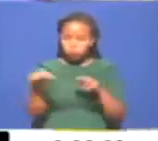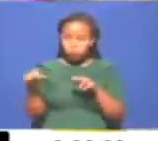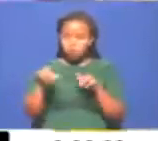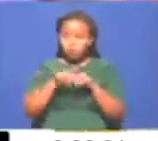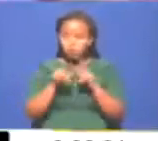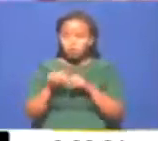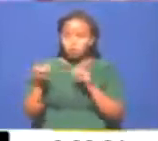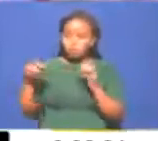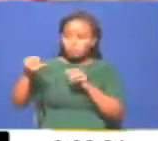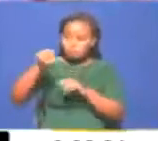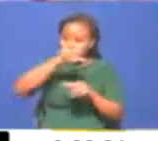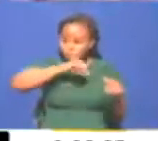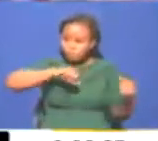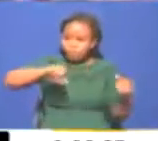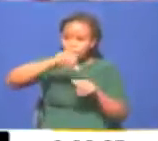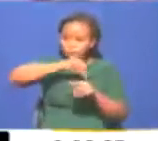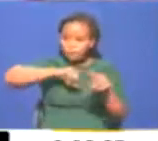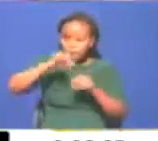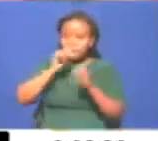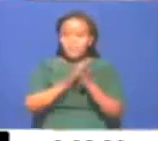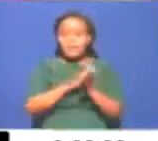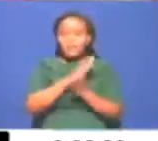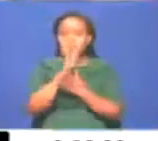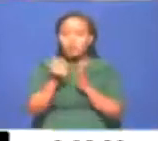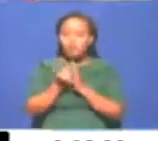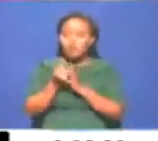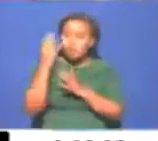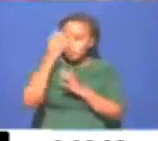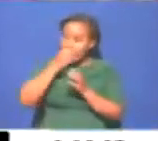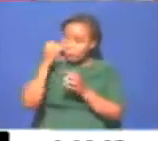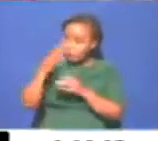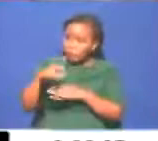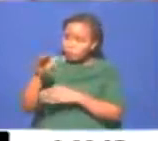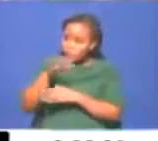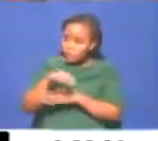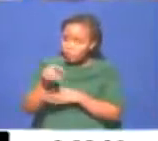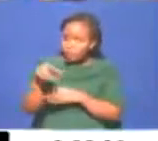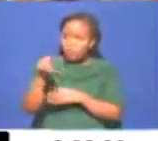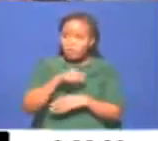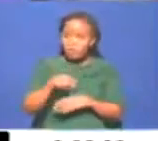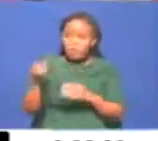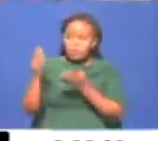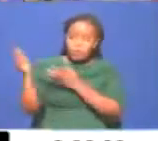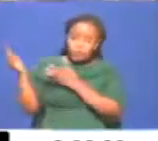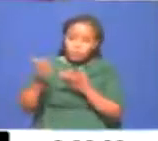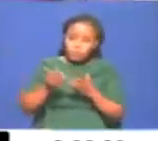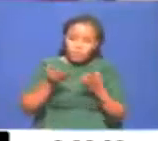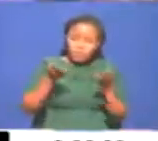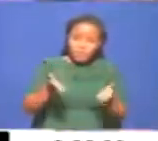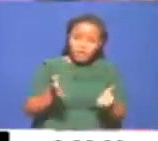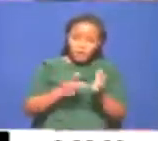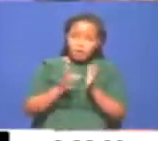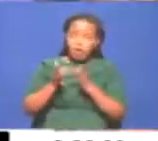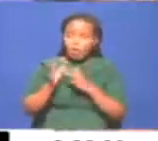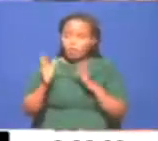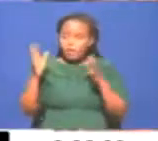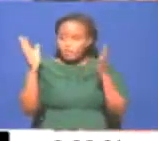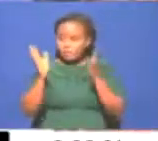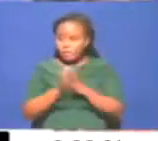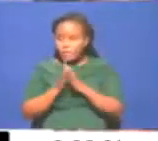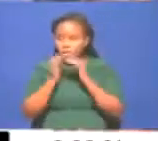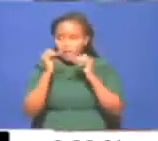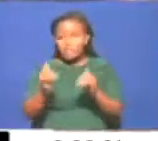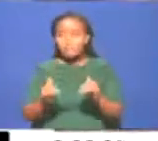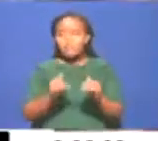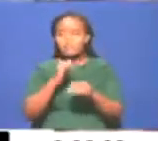merry-go-rounds, and all the other amusements, we will be bringing them here over Christmas and New Year. Duncan